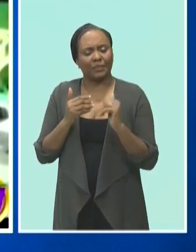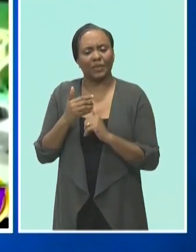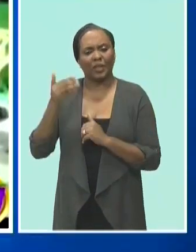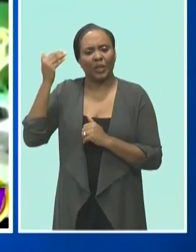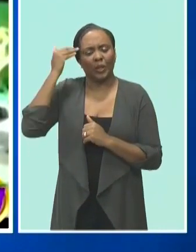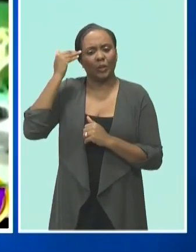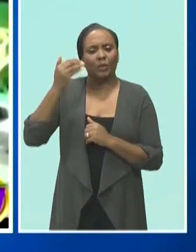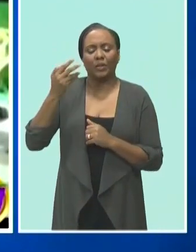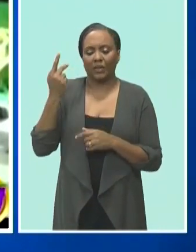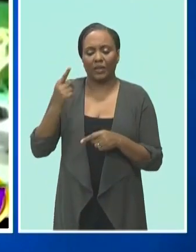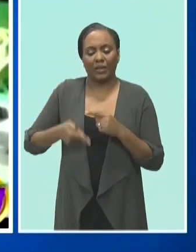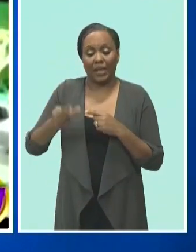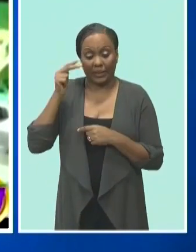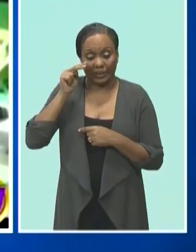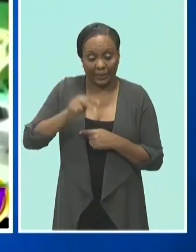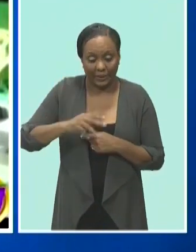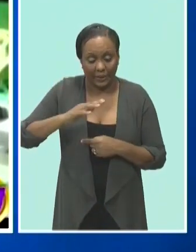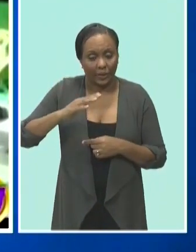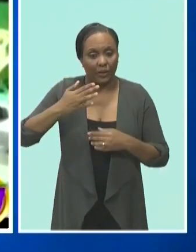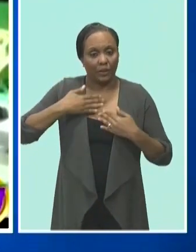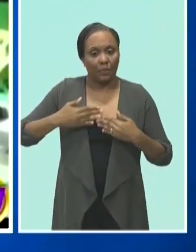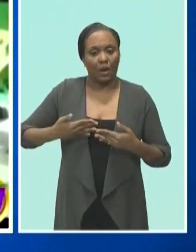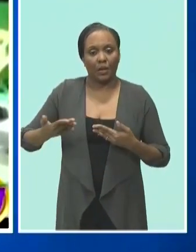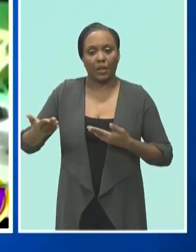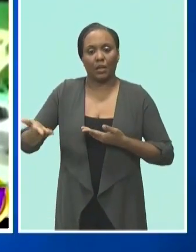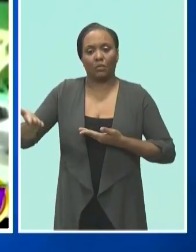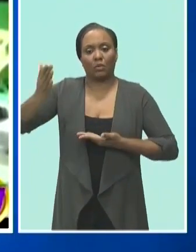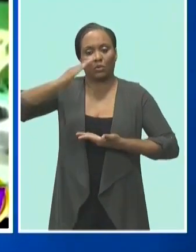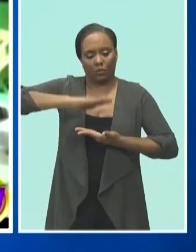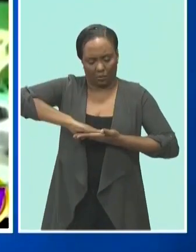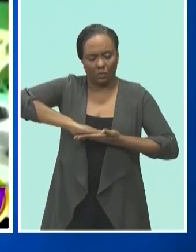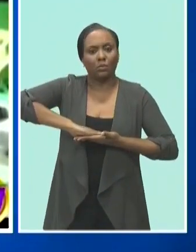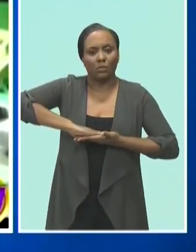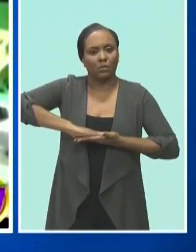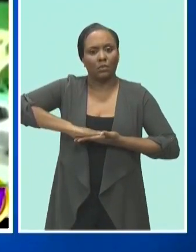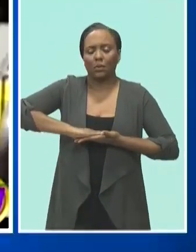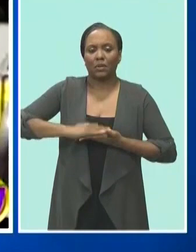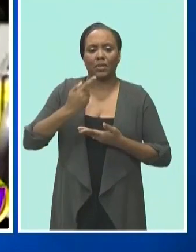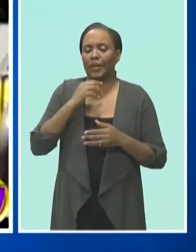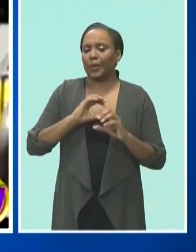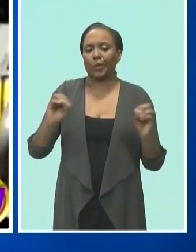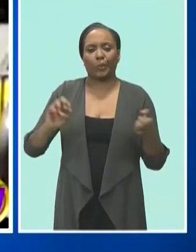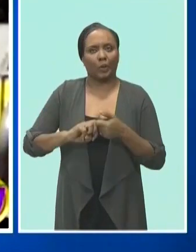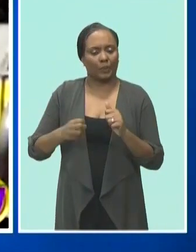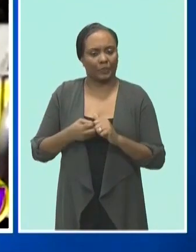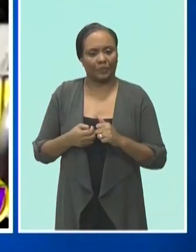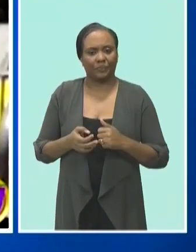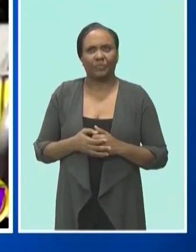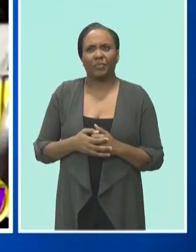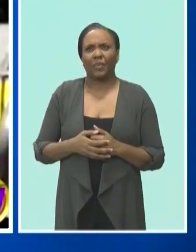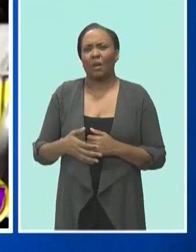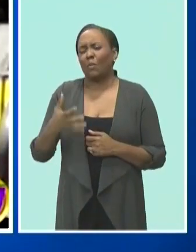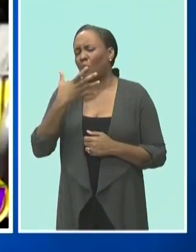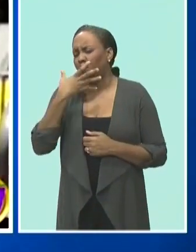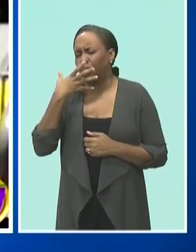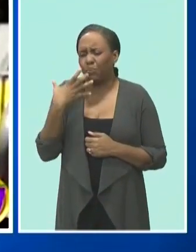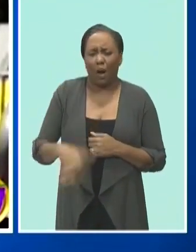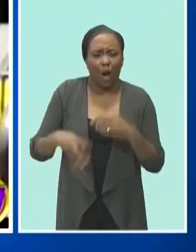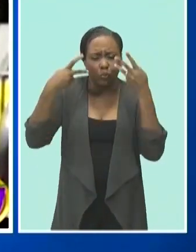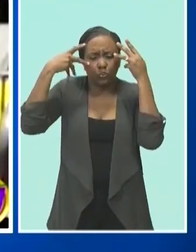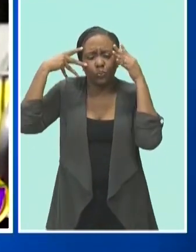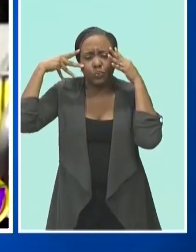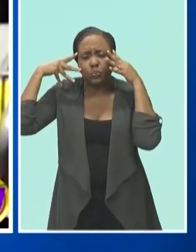casket viewing, and they told me they had no problem at all with that. The brutal heat from the morning sun